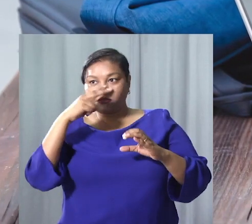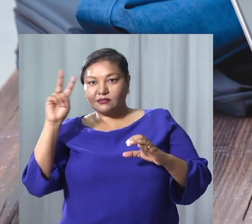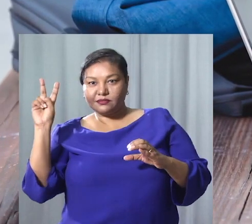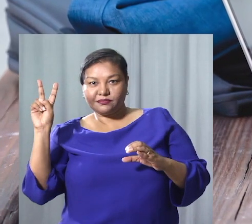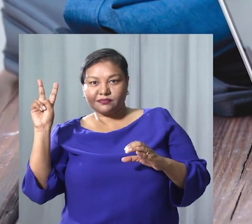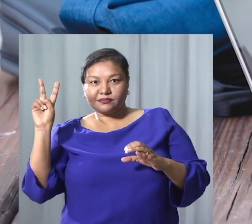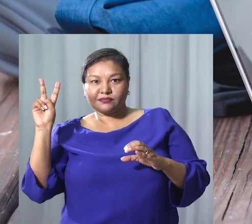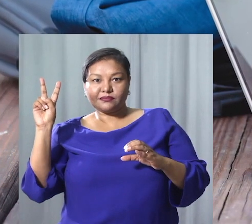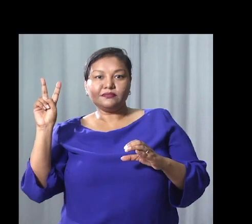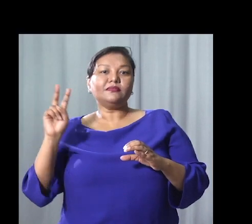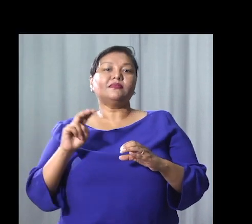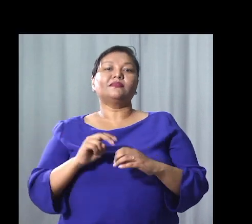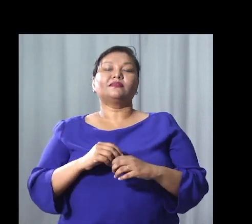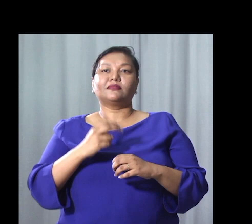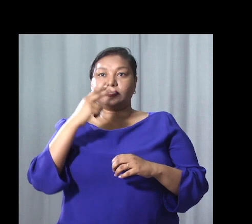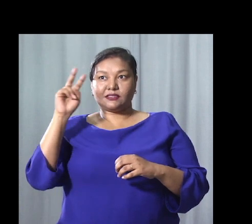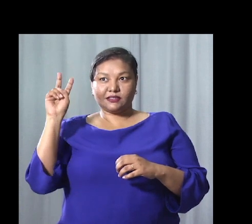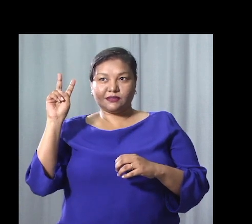is